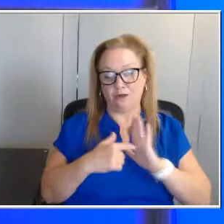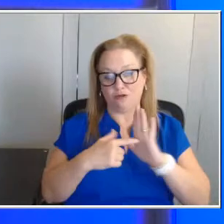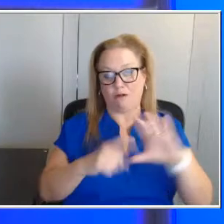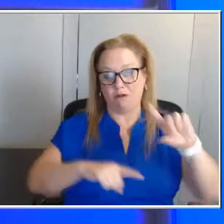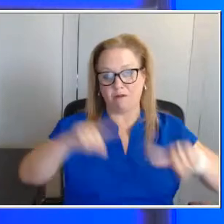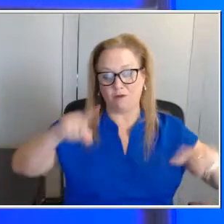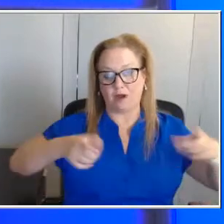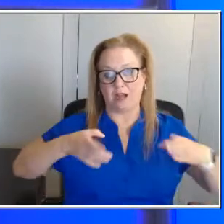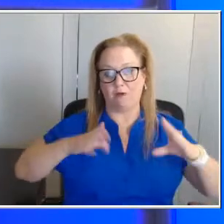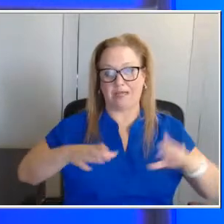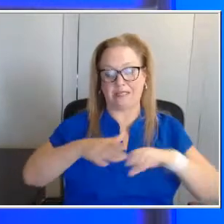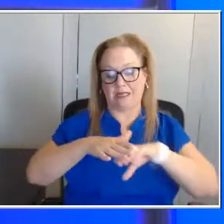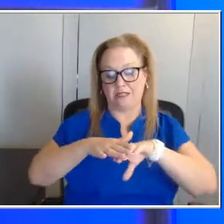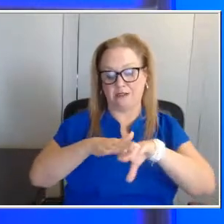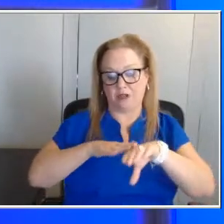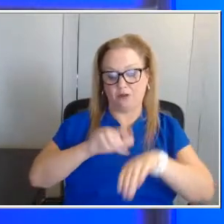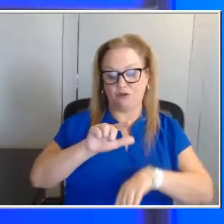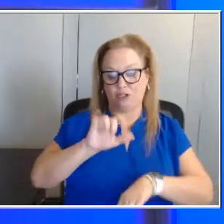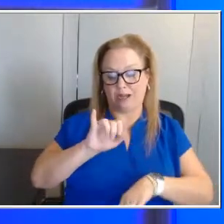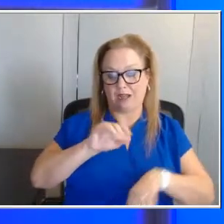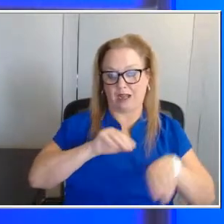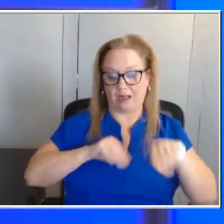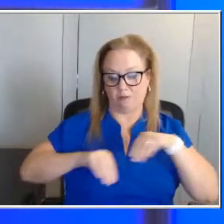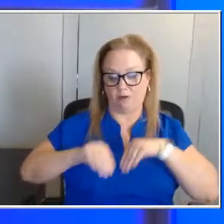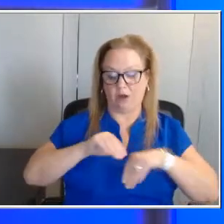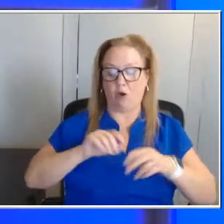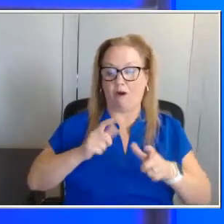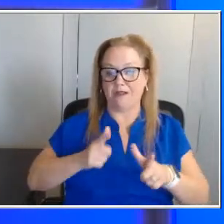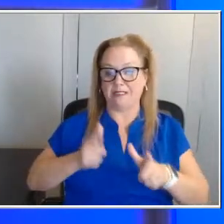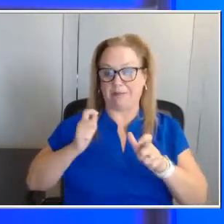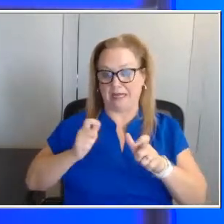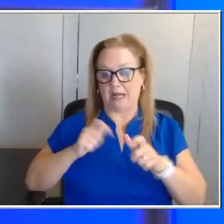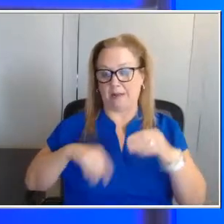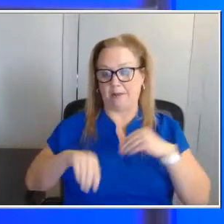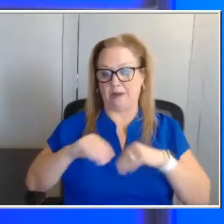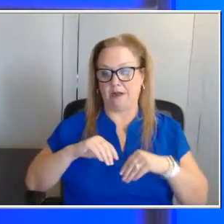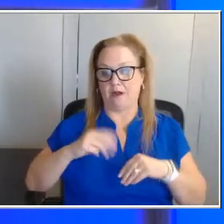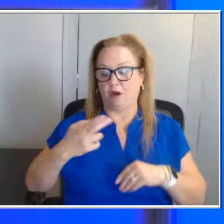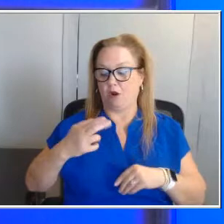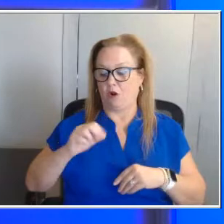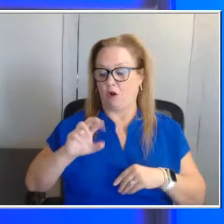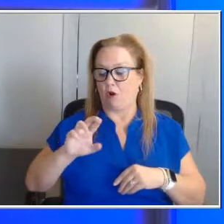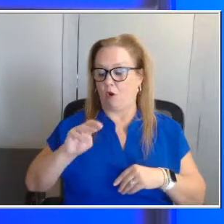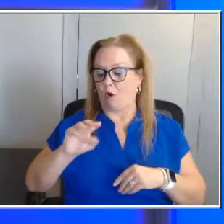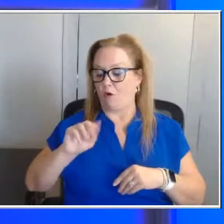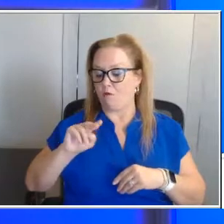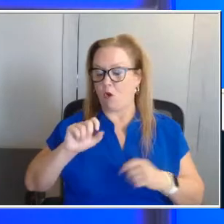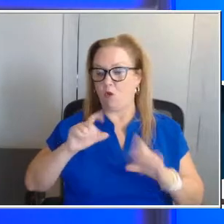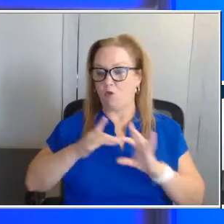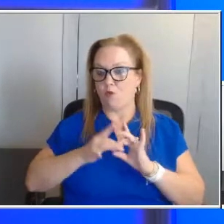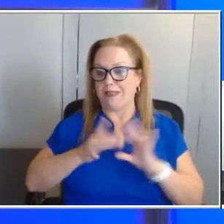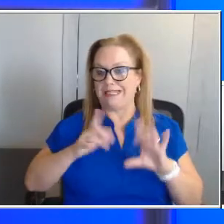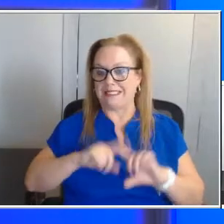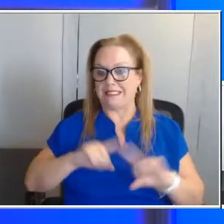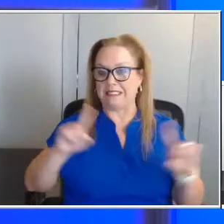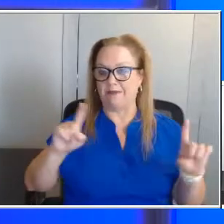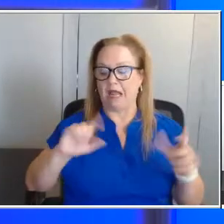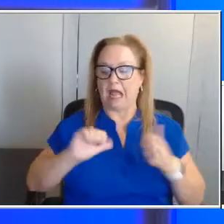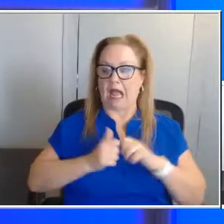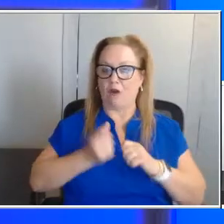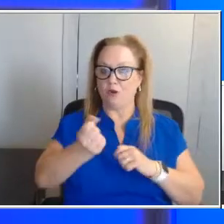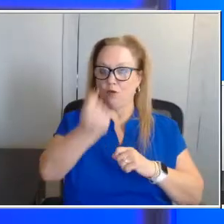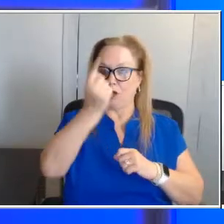can slow GI motility or make it more rapid. Hormone release is different. The way we perceive pain, those